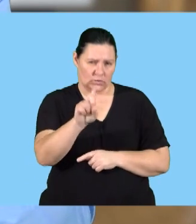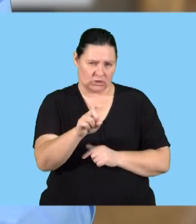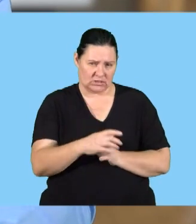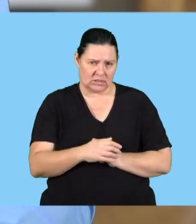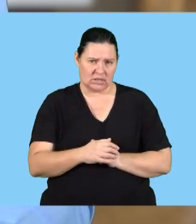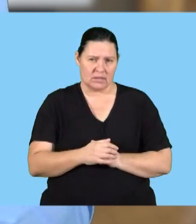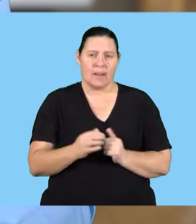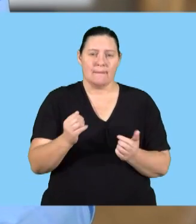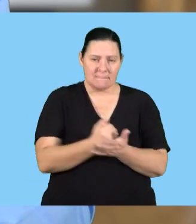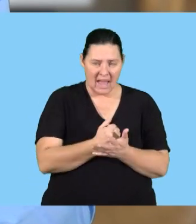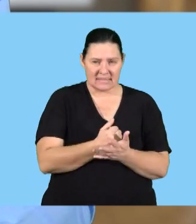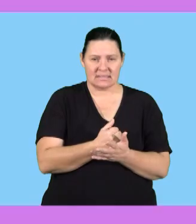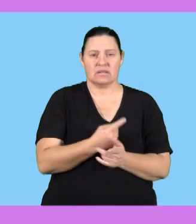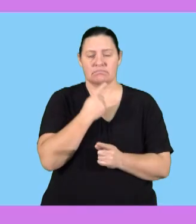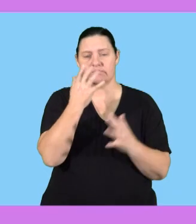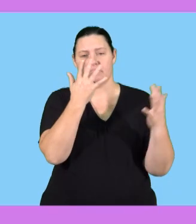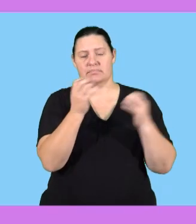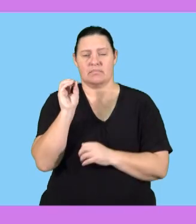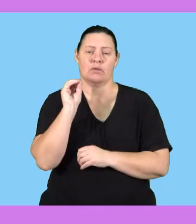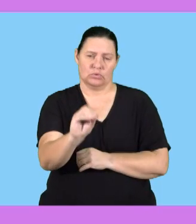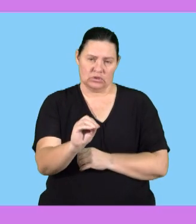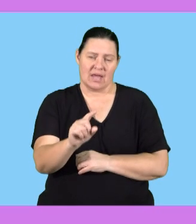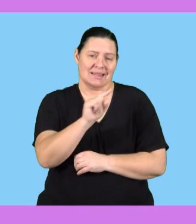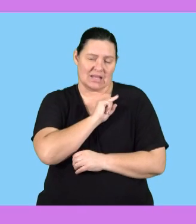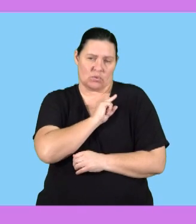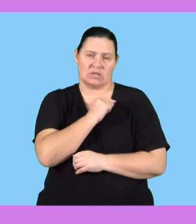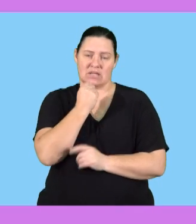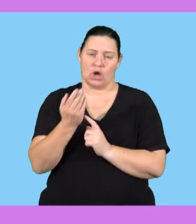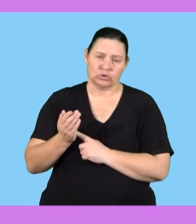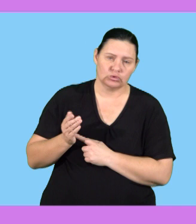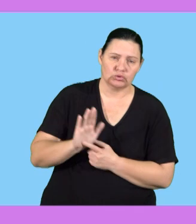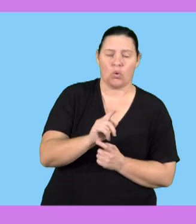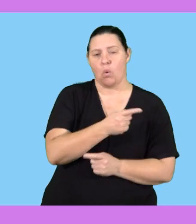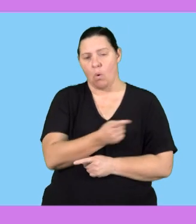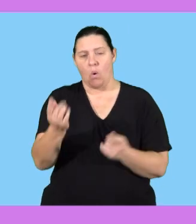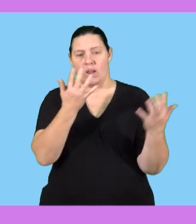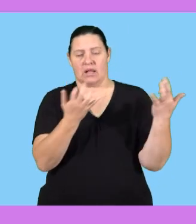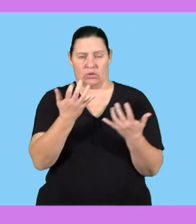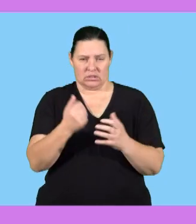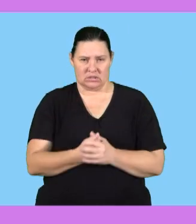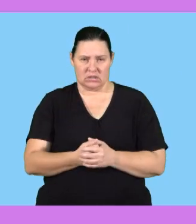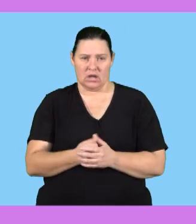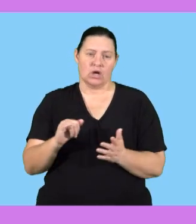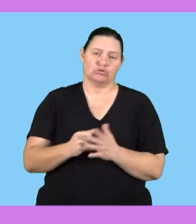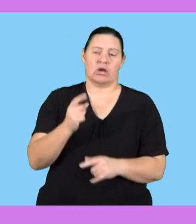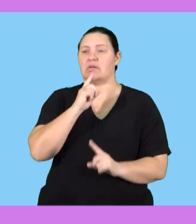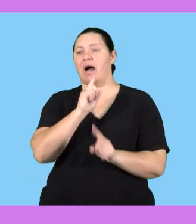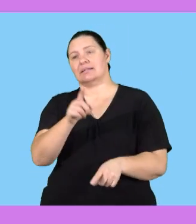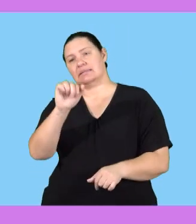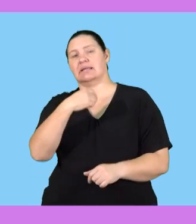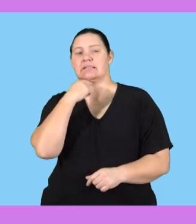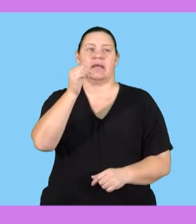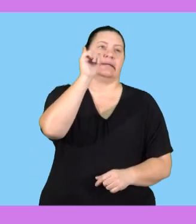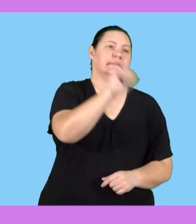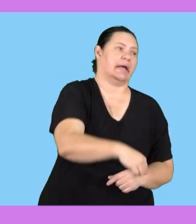question, it must be accompanied by calculations. Hence, we are saying showing all calculations. We can't just arrive at an